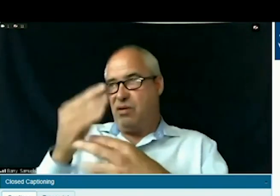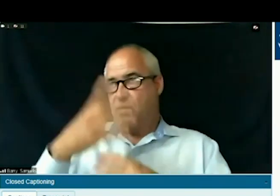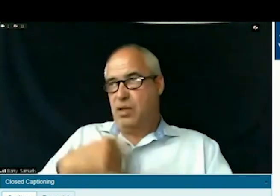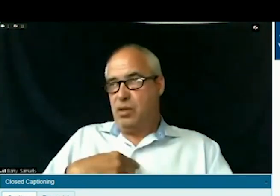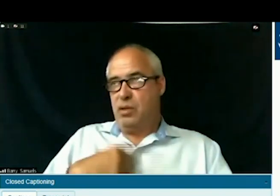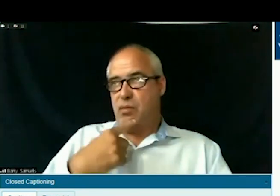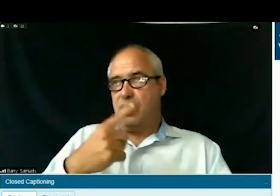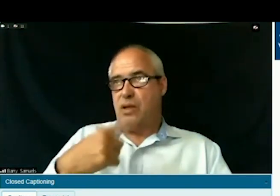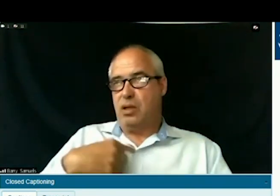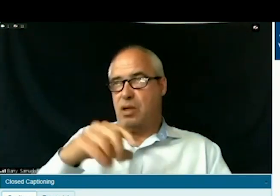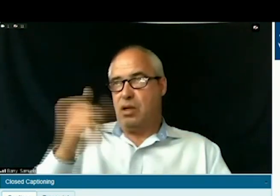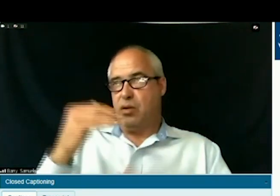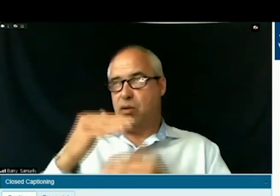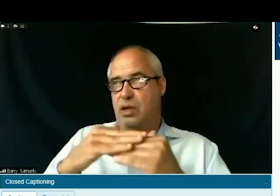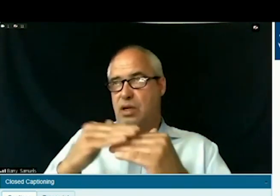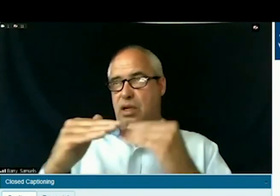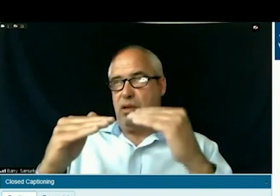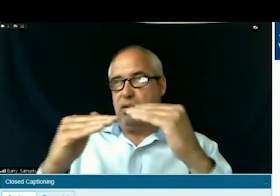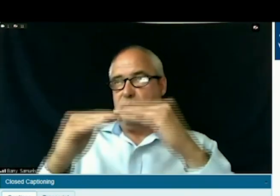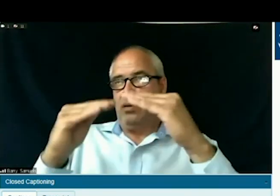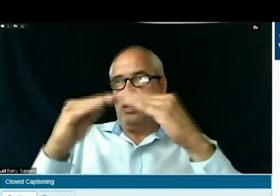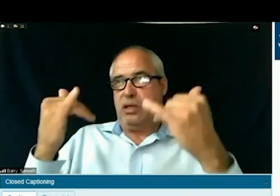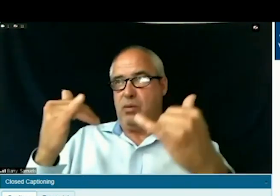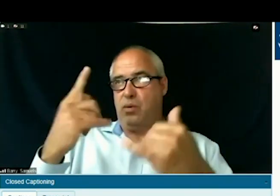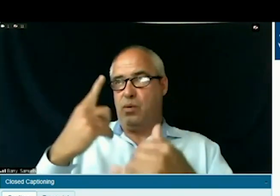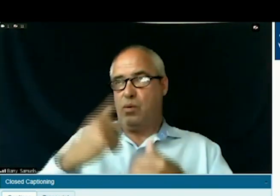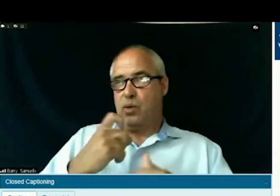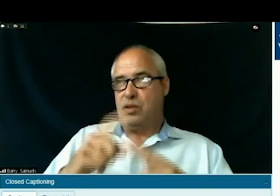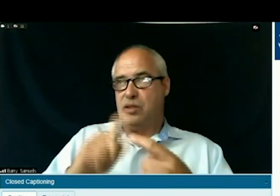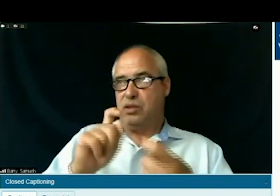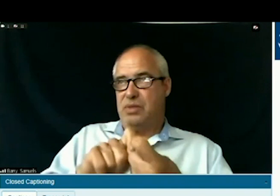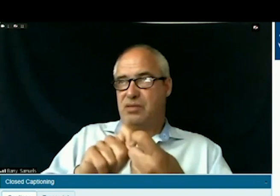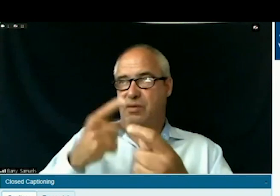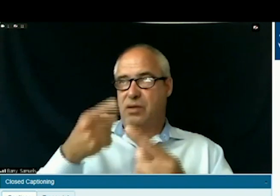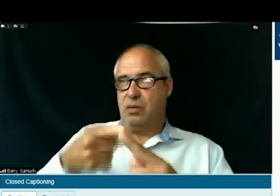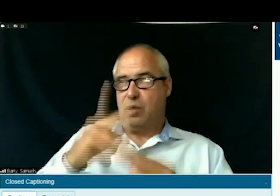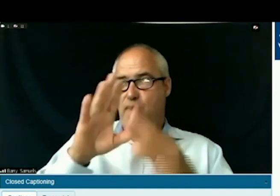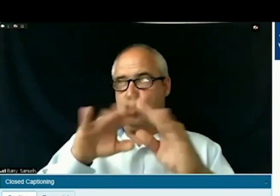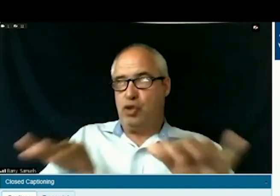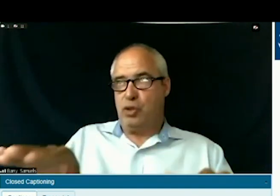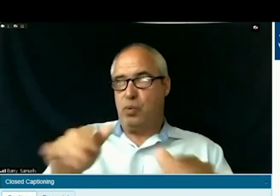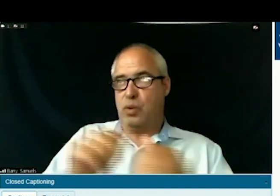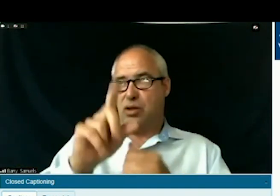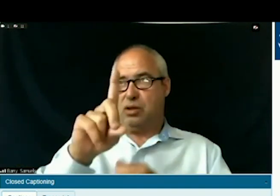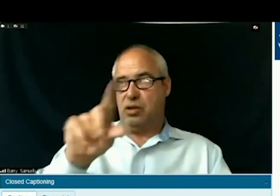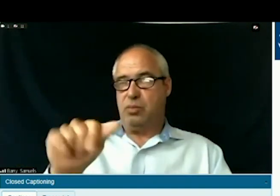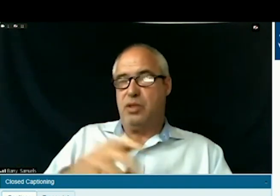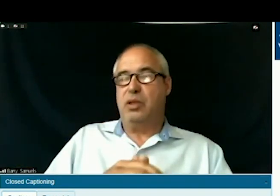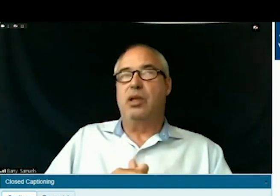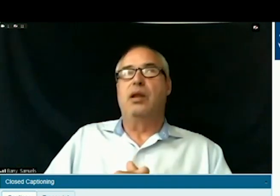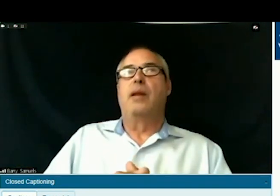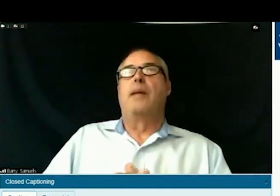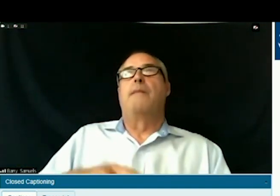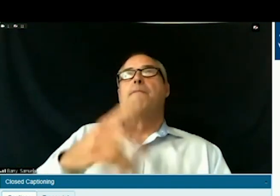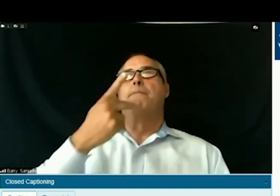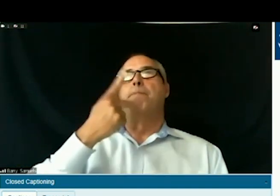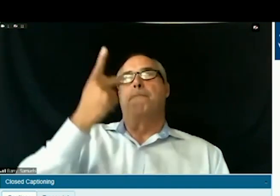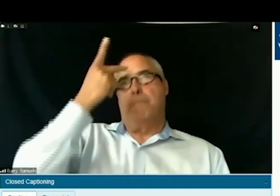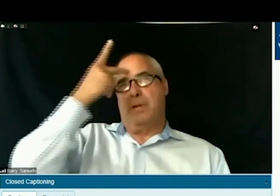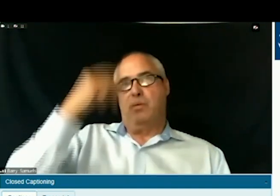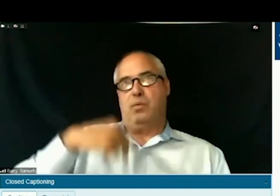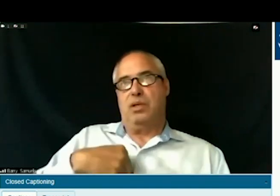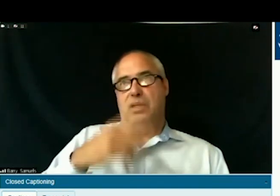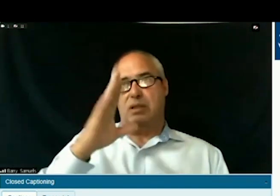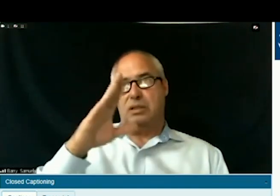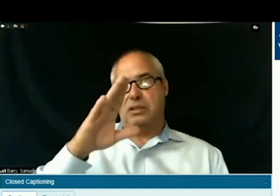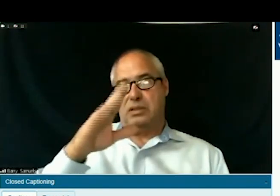add another layer here. I know the question was perhaps specifically about children with disabilities. As a parent with a disability with 2 kids